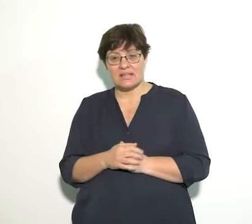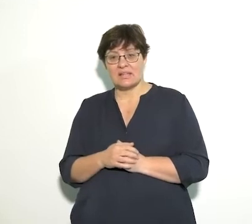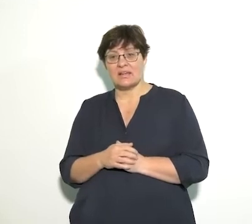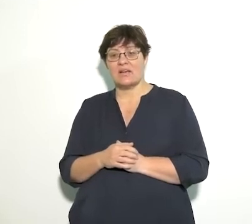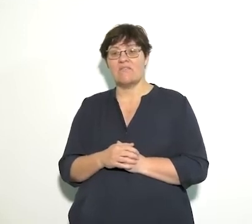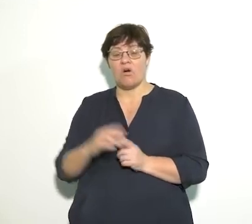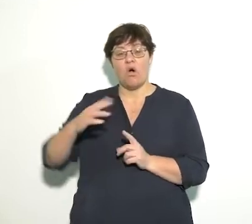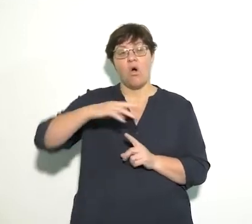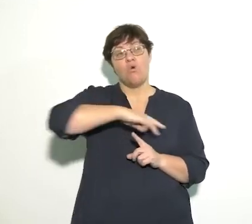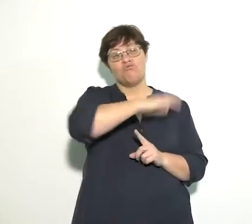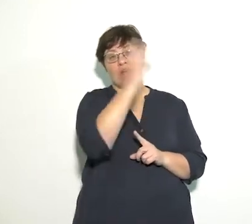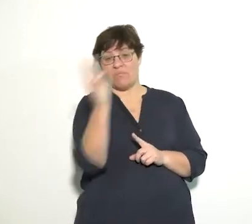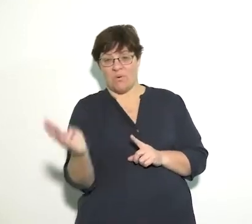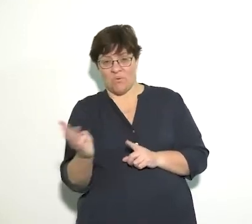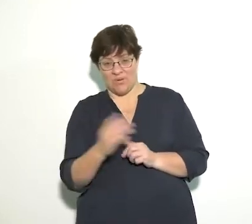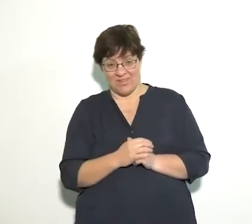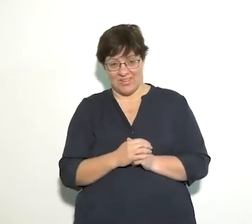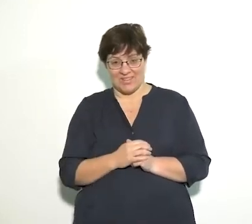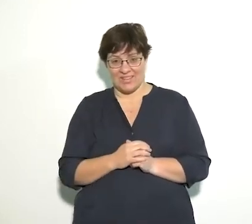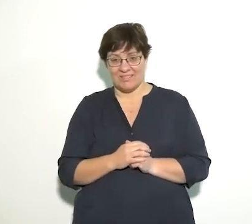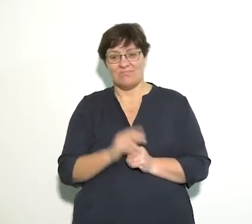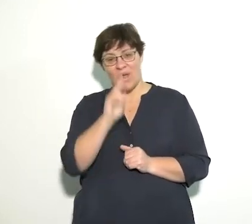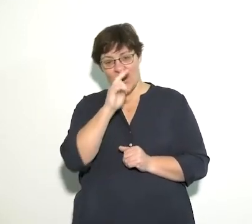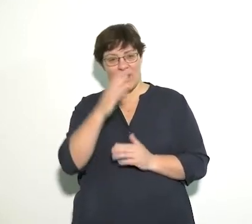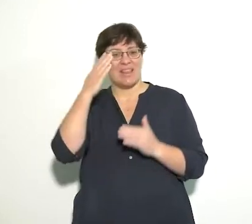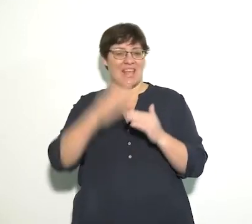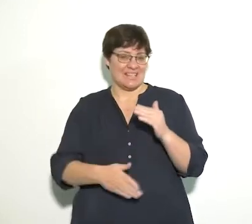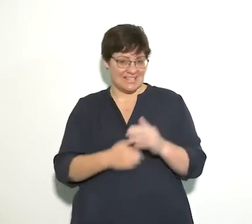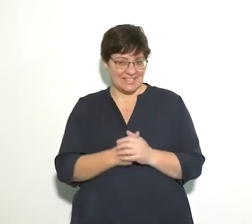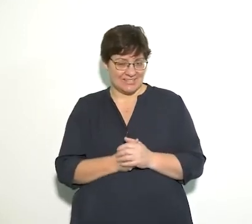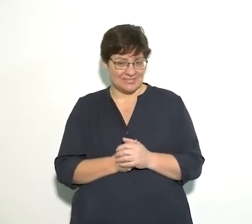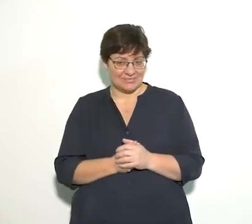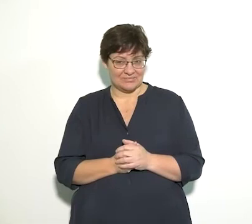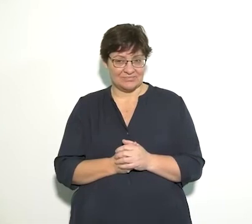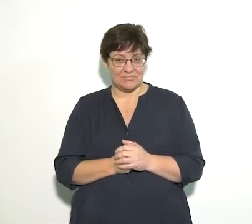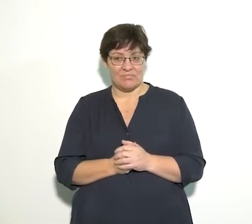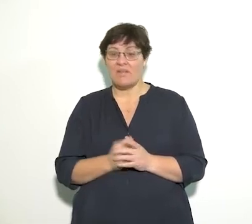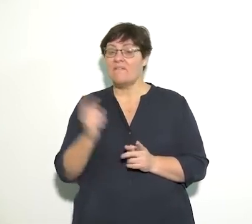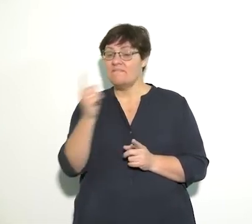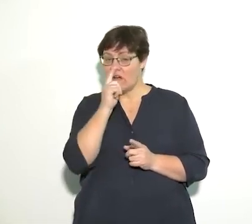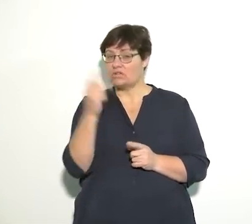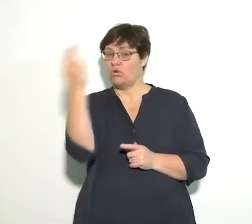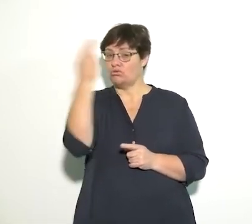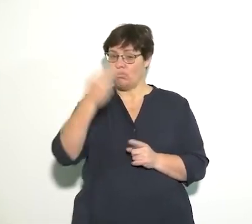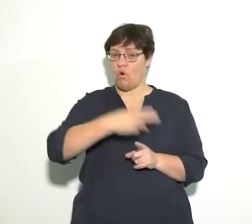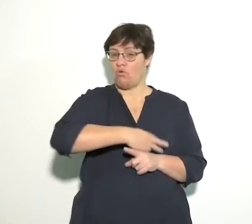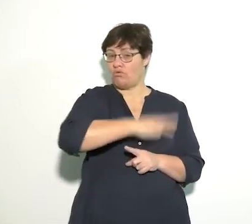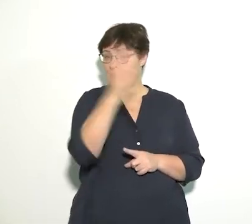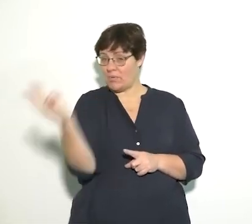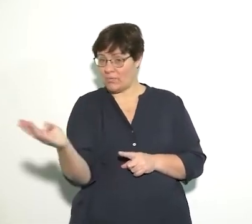E rainbow. Like this is how it's going to look like when it's done. So you first need to draw your